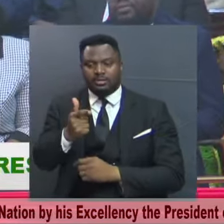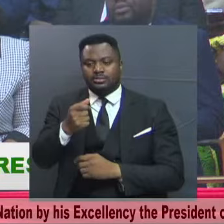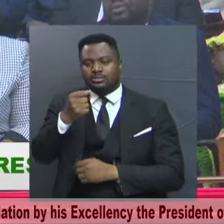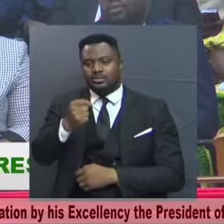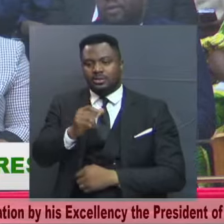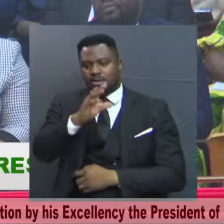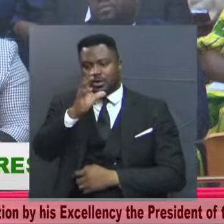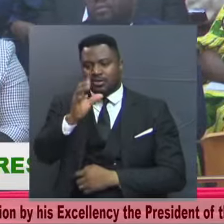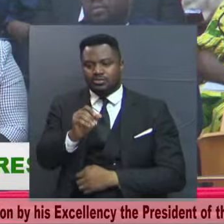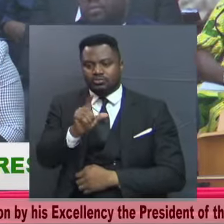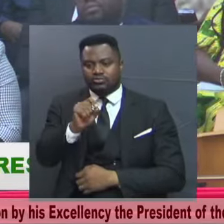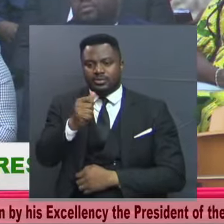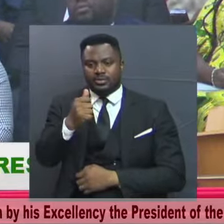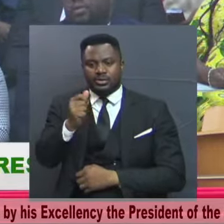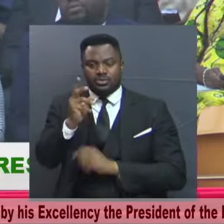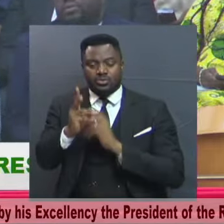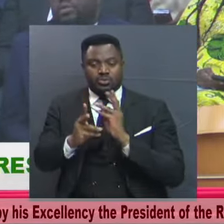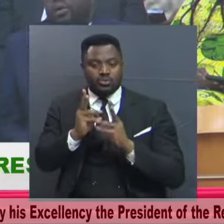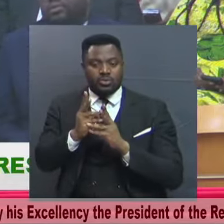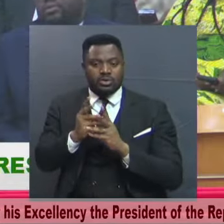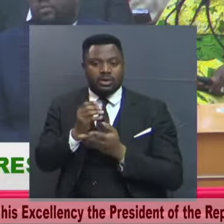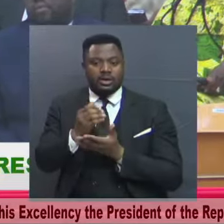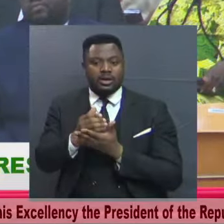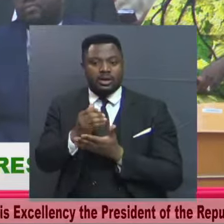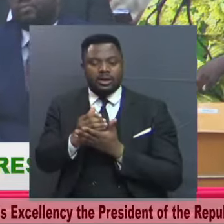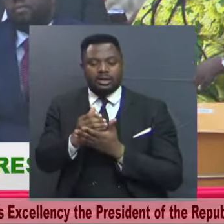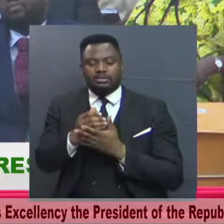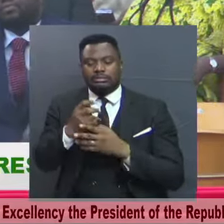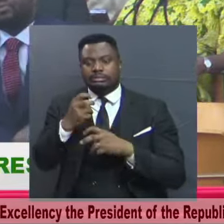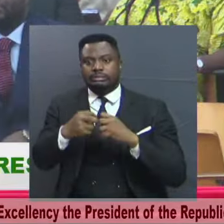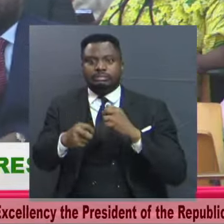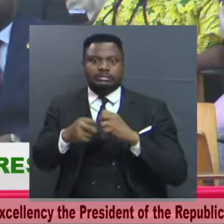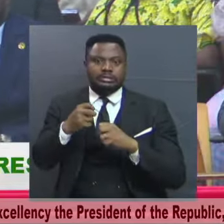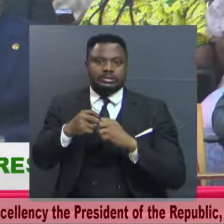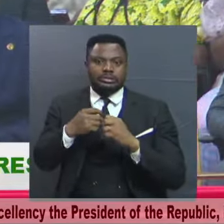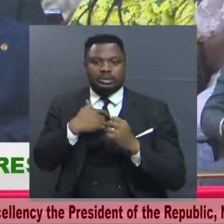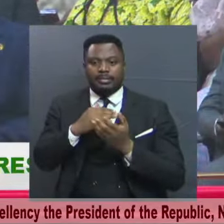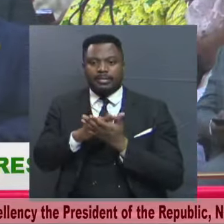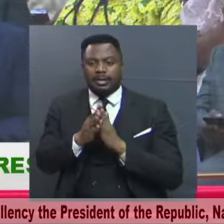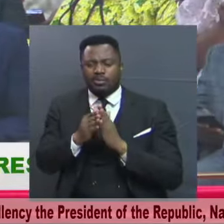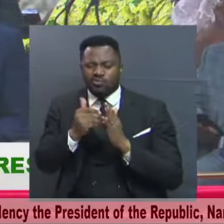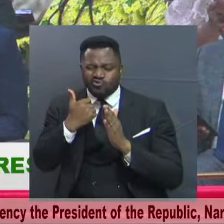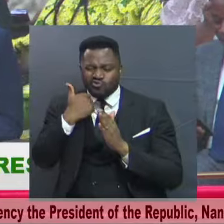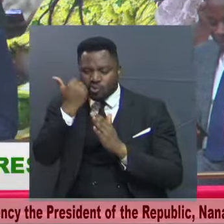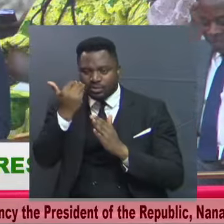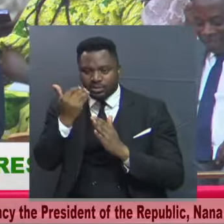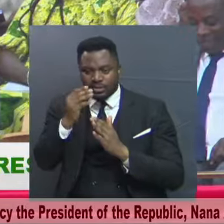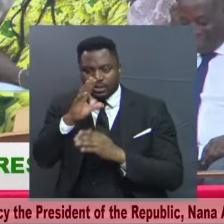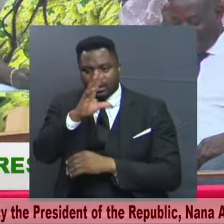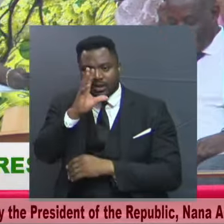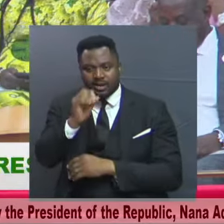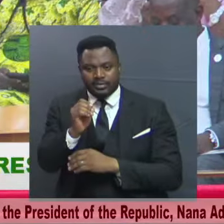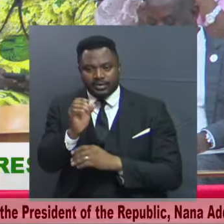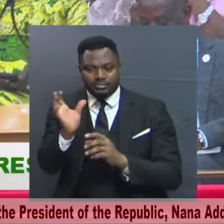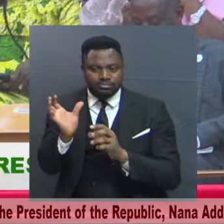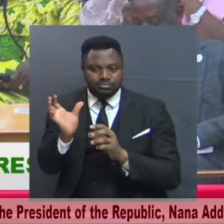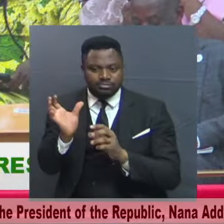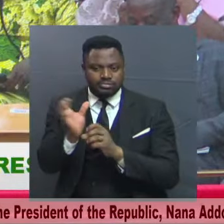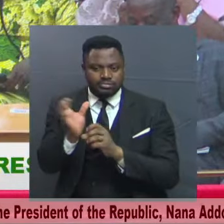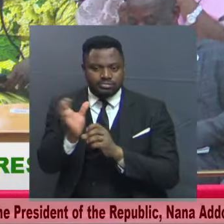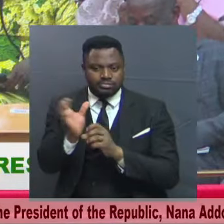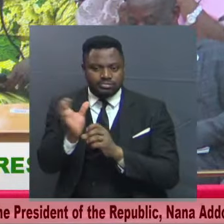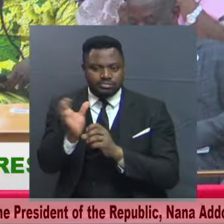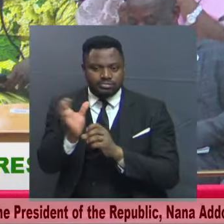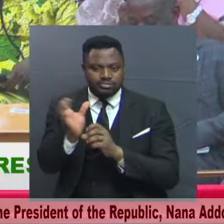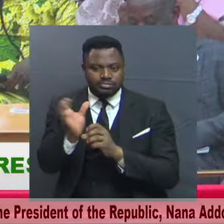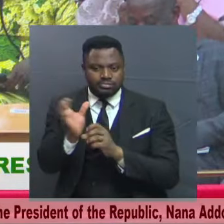Africa 2010 World Cup and its drama when we almost became the first African side to reach the semi-finals of